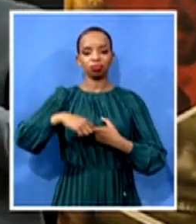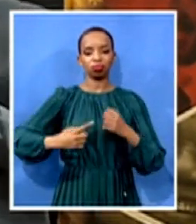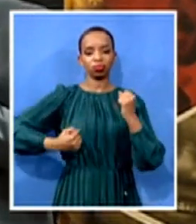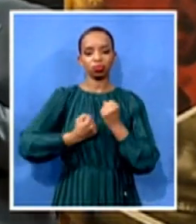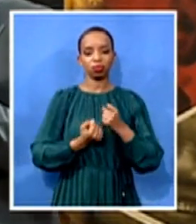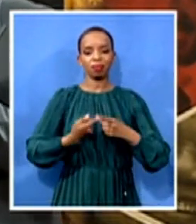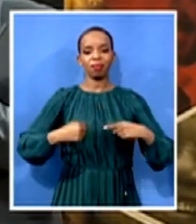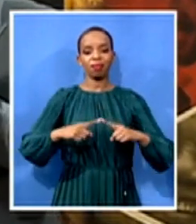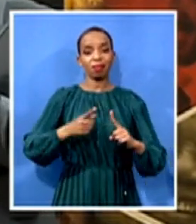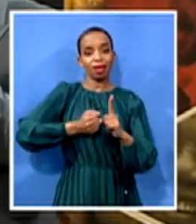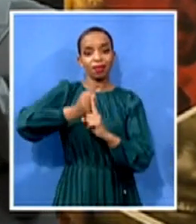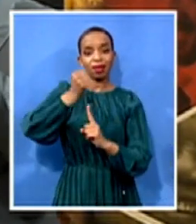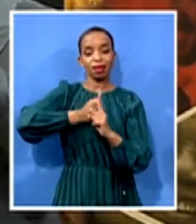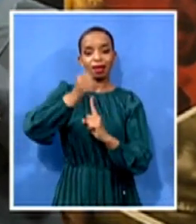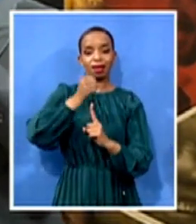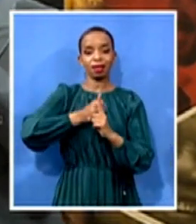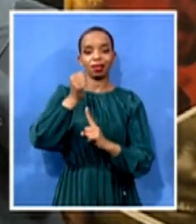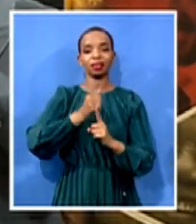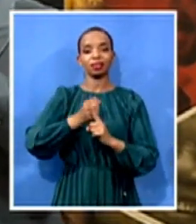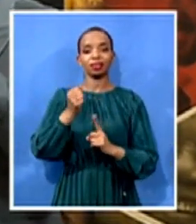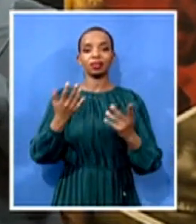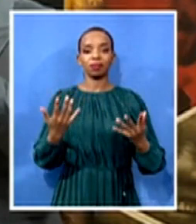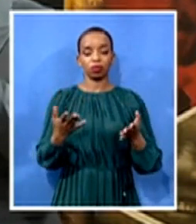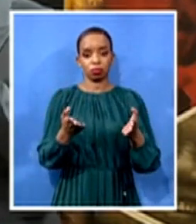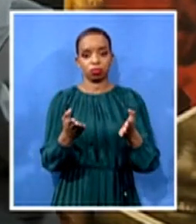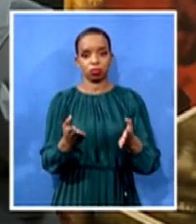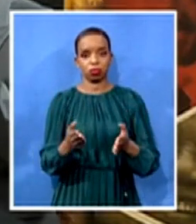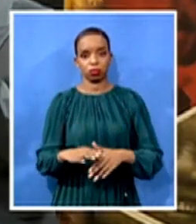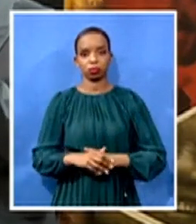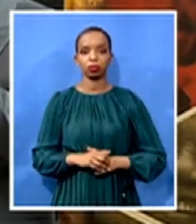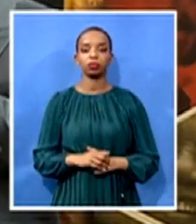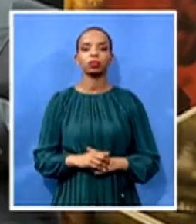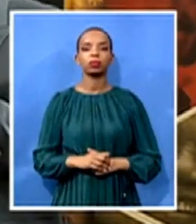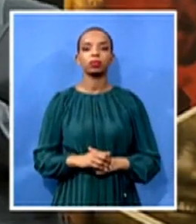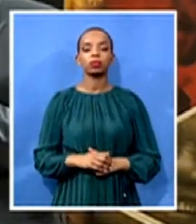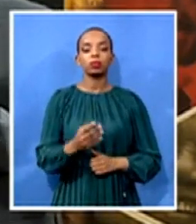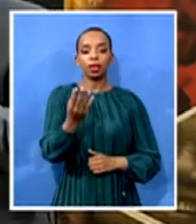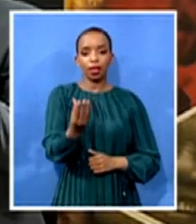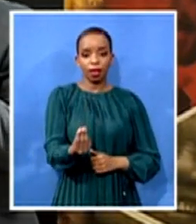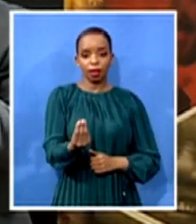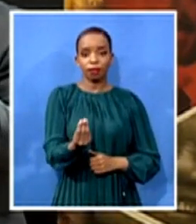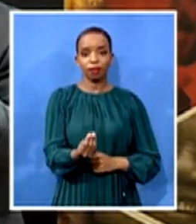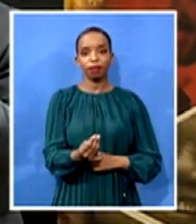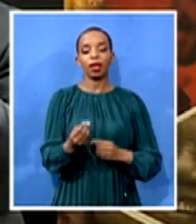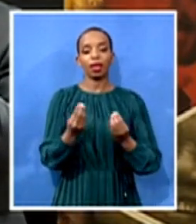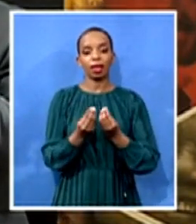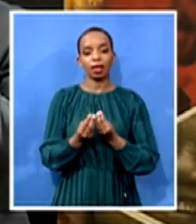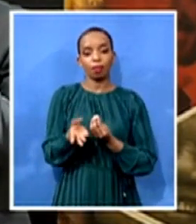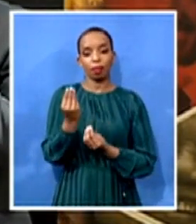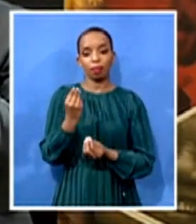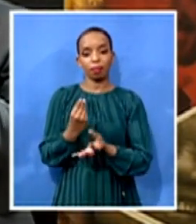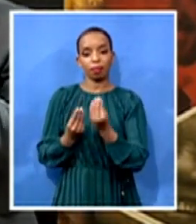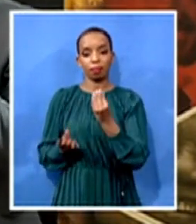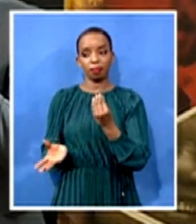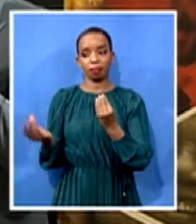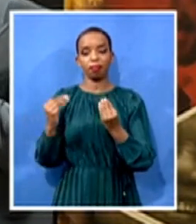humanity. We have donations that we've been receiving. We have latest donations of